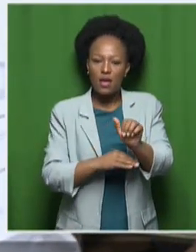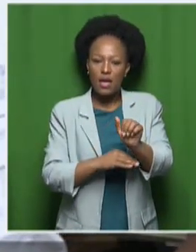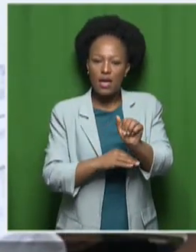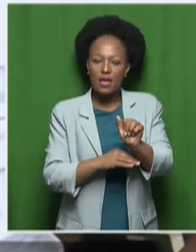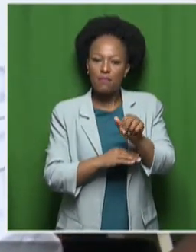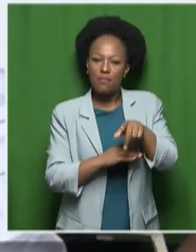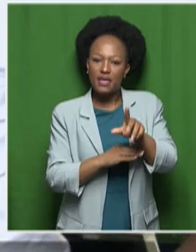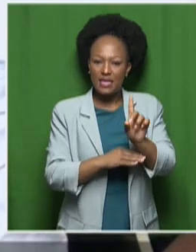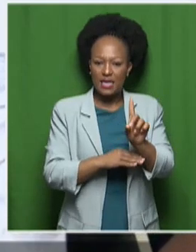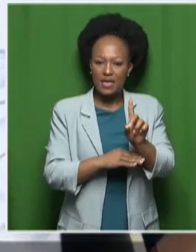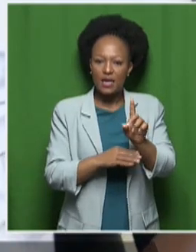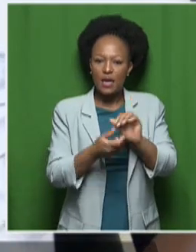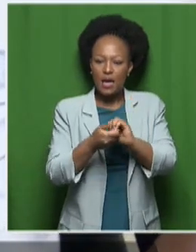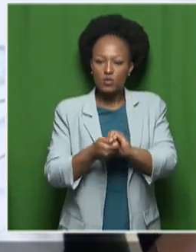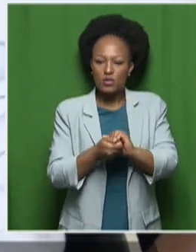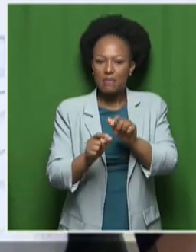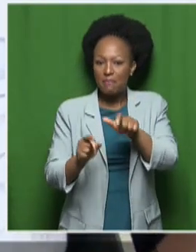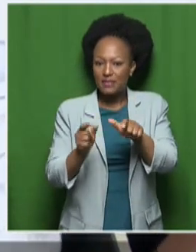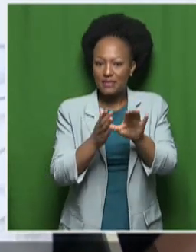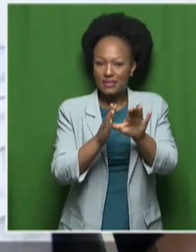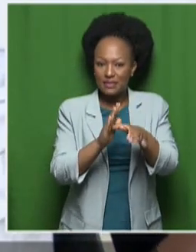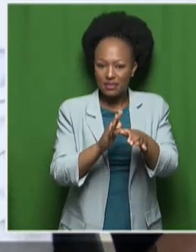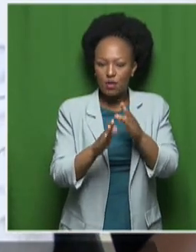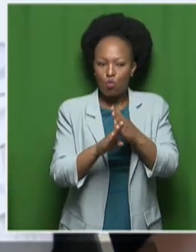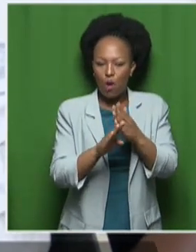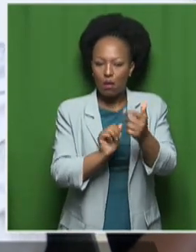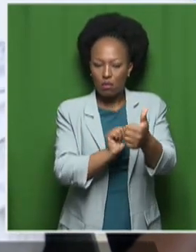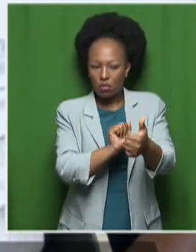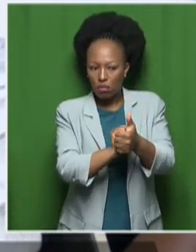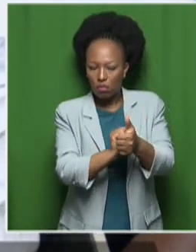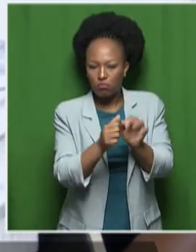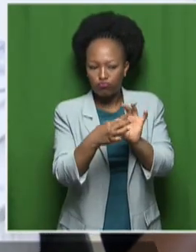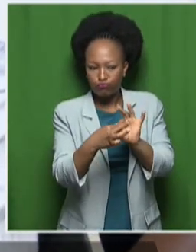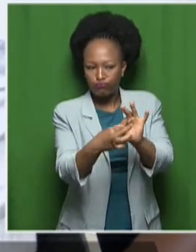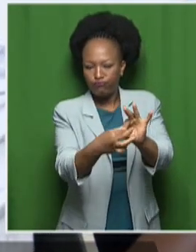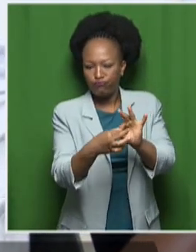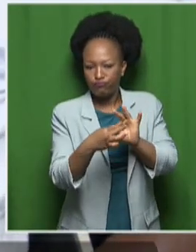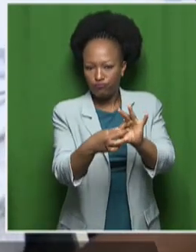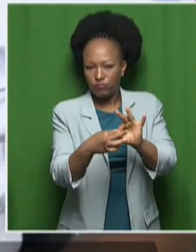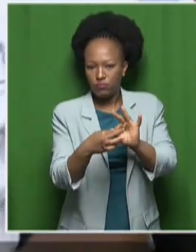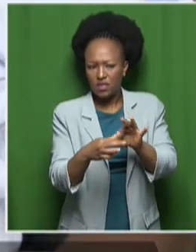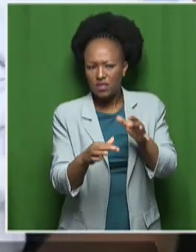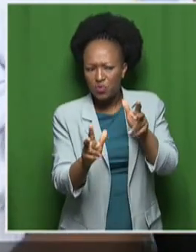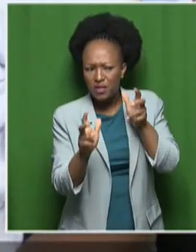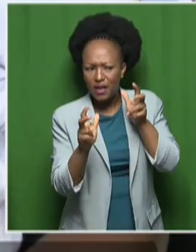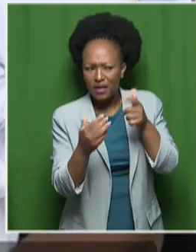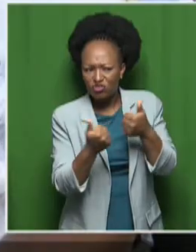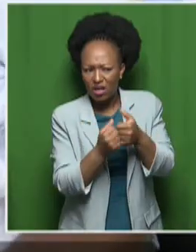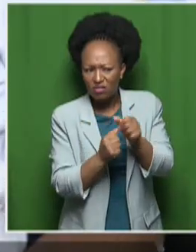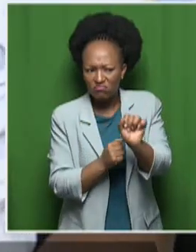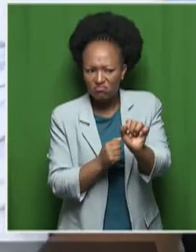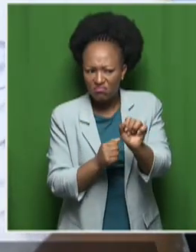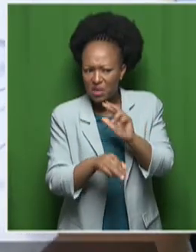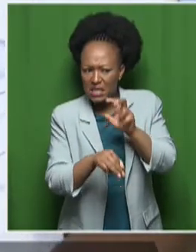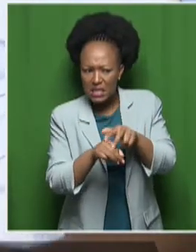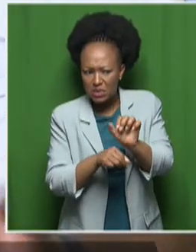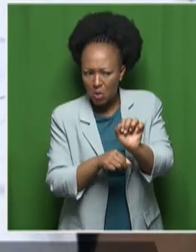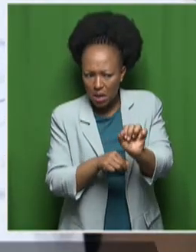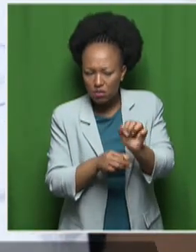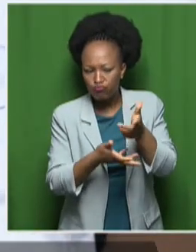Association of Persons with Disabilities. So we've been working with them very closely, also hearing from them what are their challenges and what are their